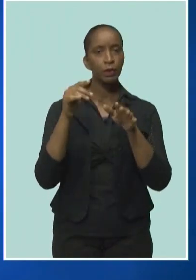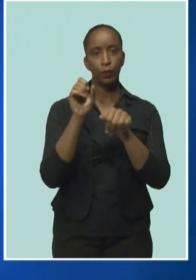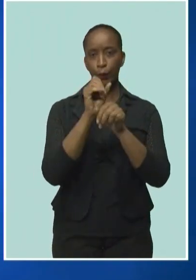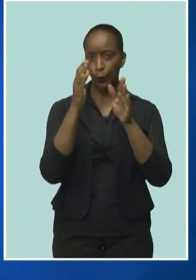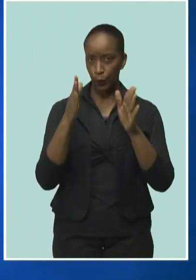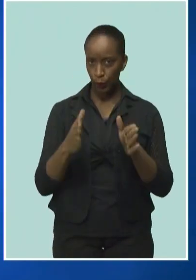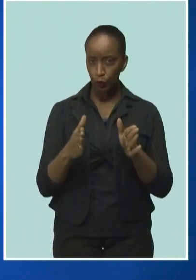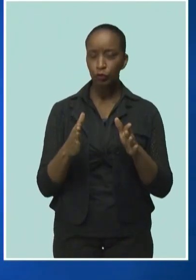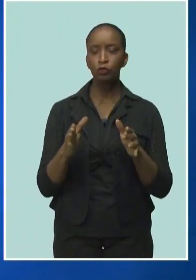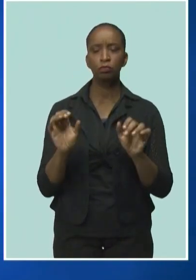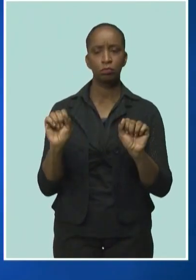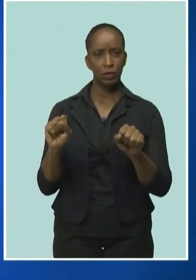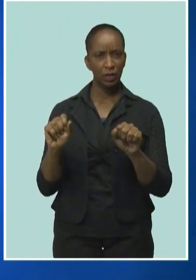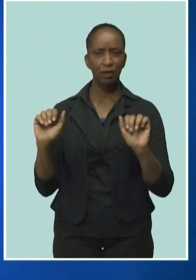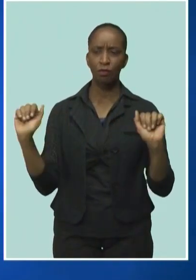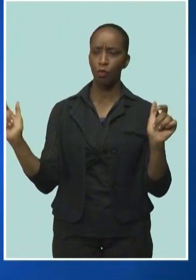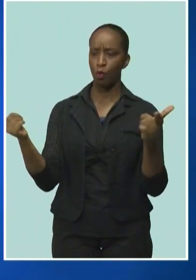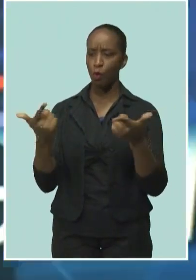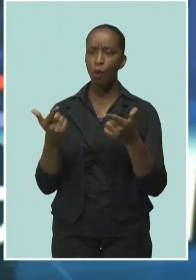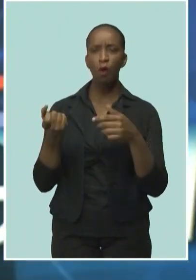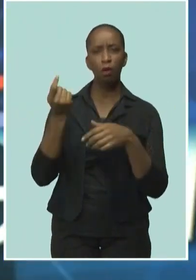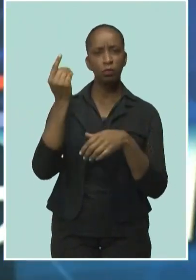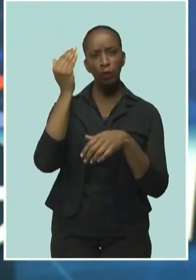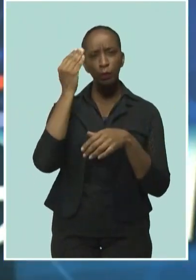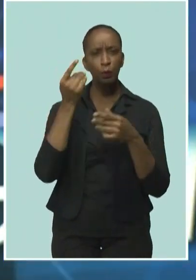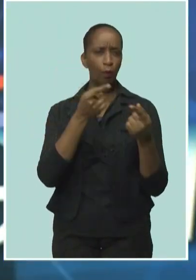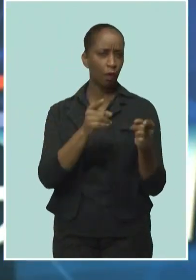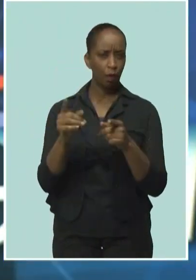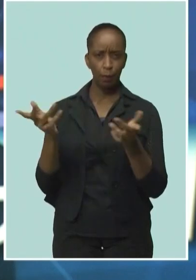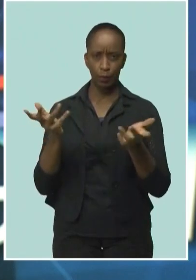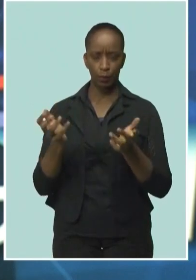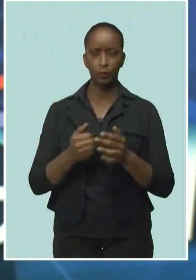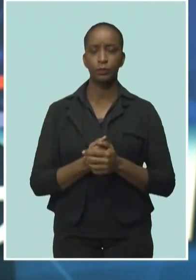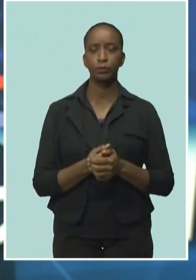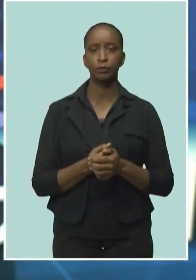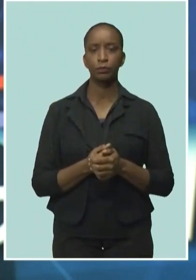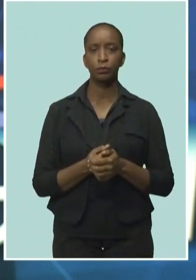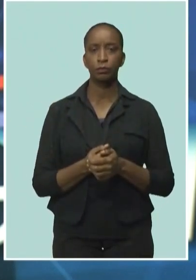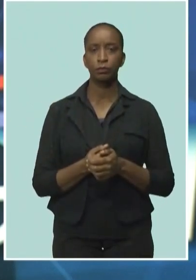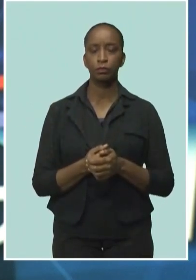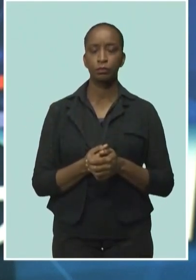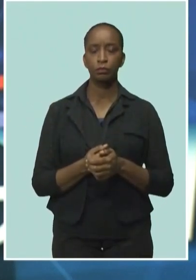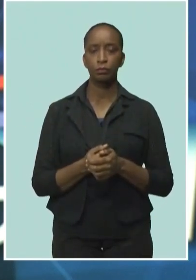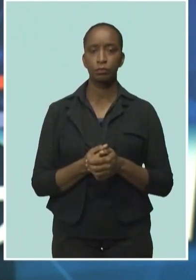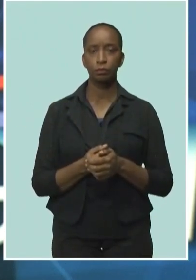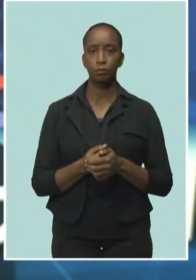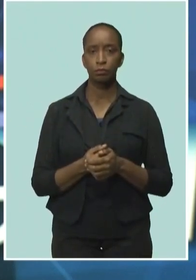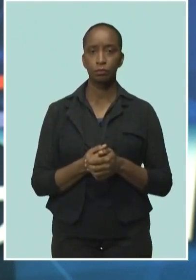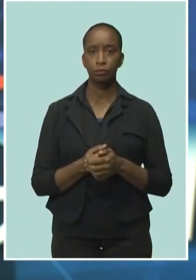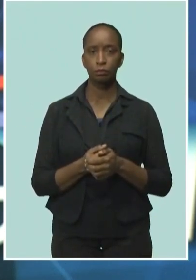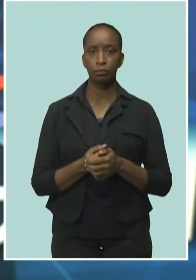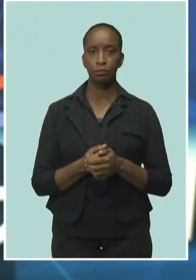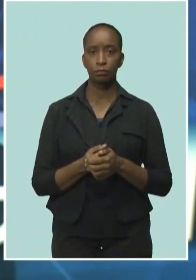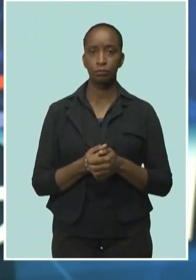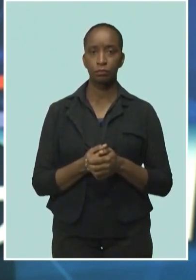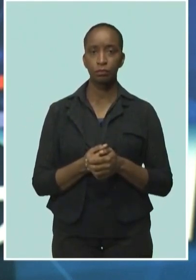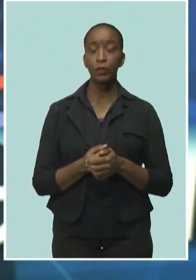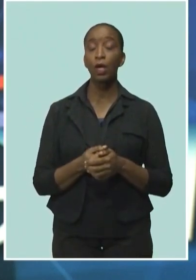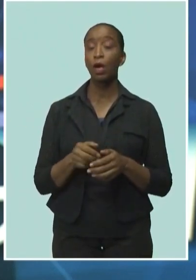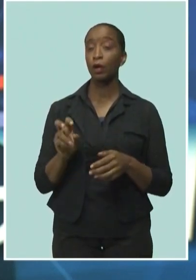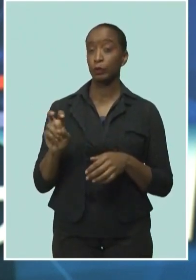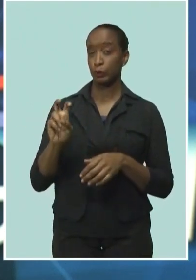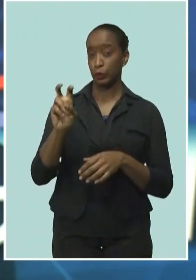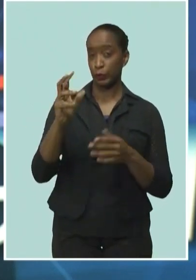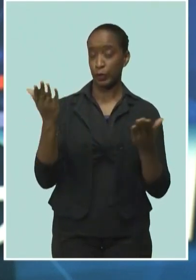immediate transition. As Barbados' tourism industry moves closer to 2019 figures,